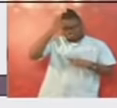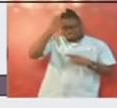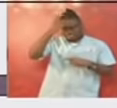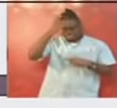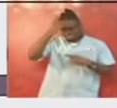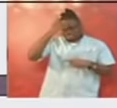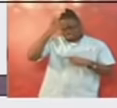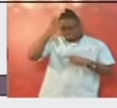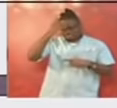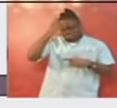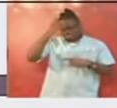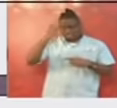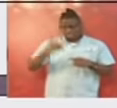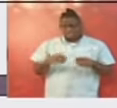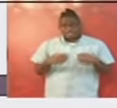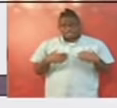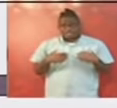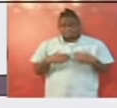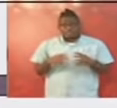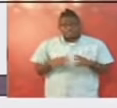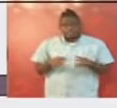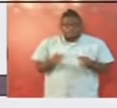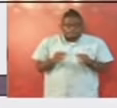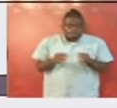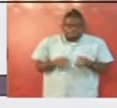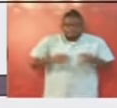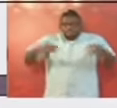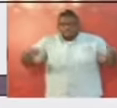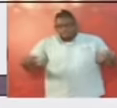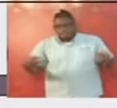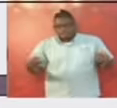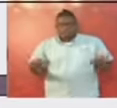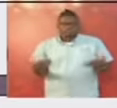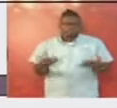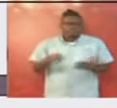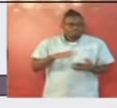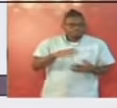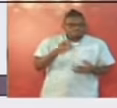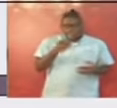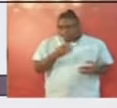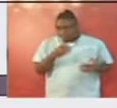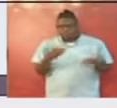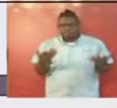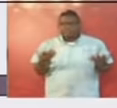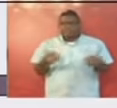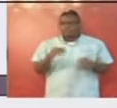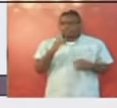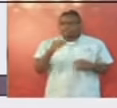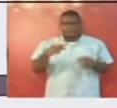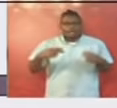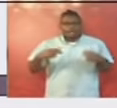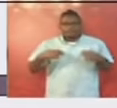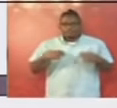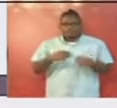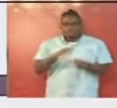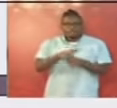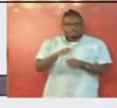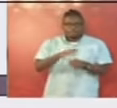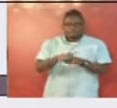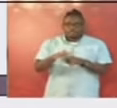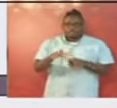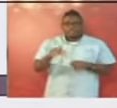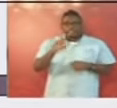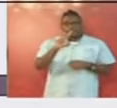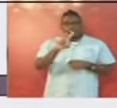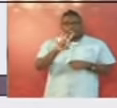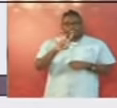increased body weight and diabetes, have been associated with a deficiency of vitamin D. And that has been very much on the front